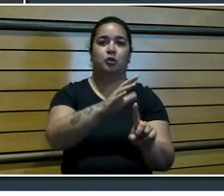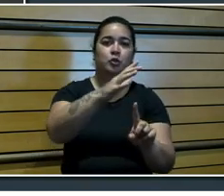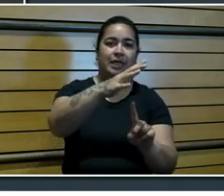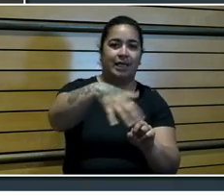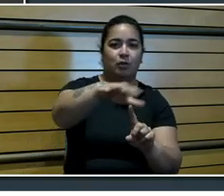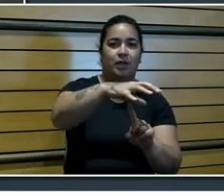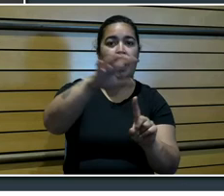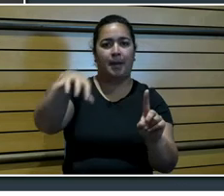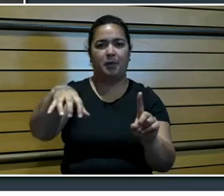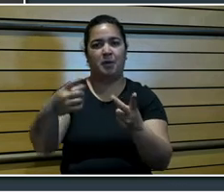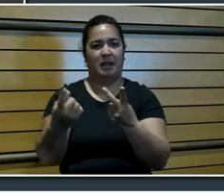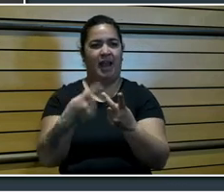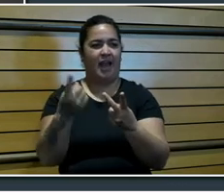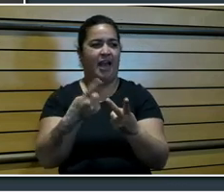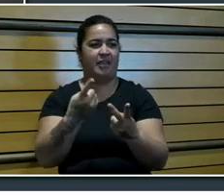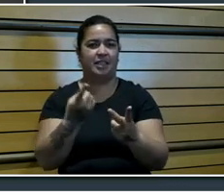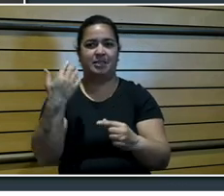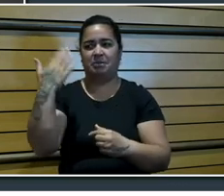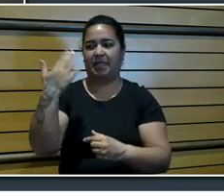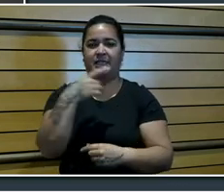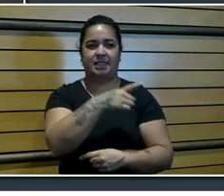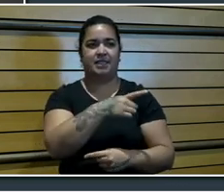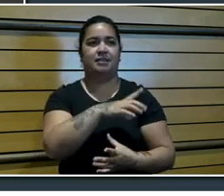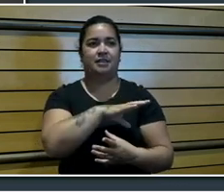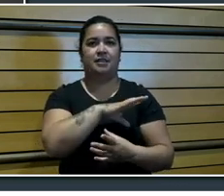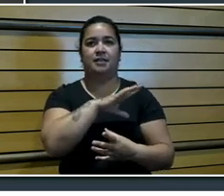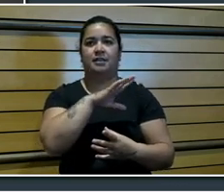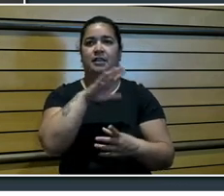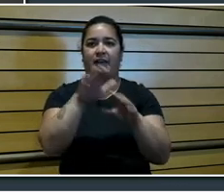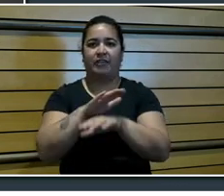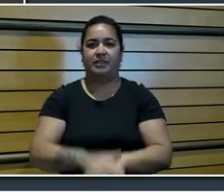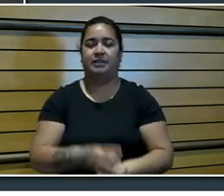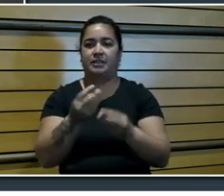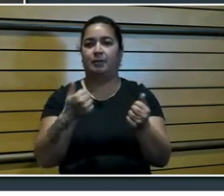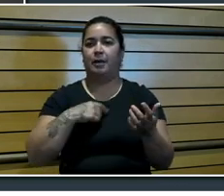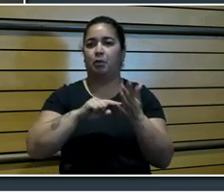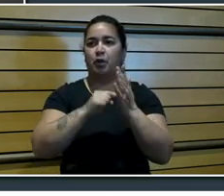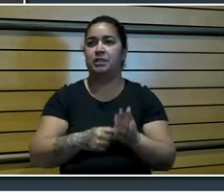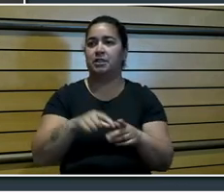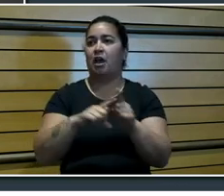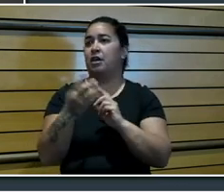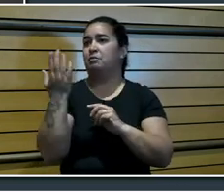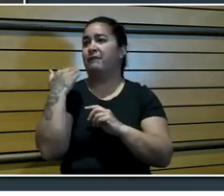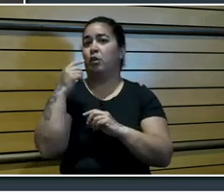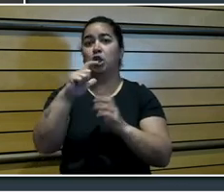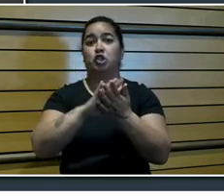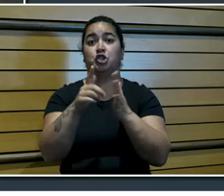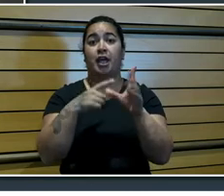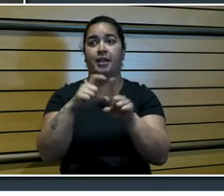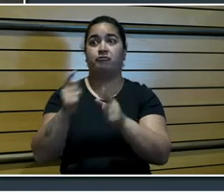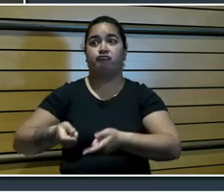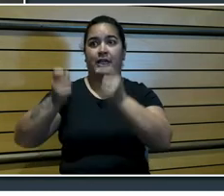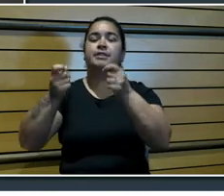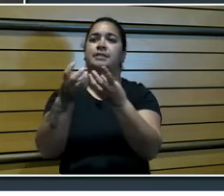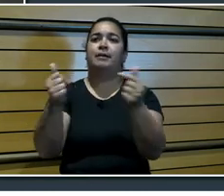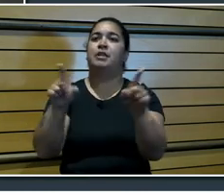covered by previous speakers, such as Chad Tariha, who I'd like to acknowledge. So overall, I believe that